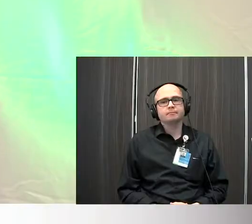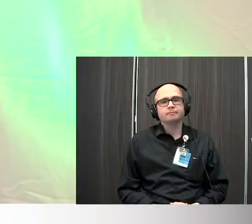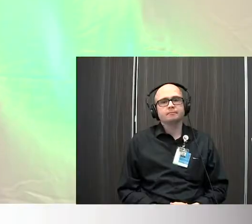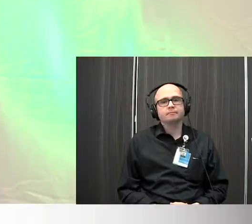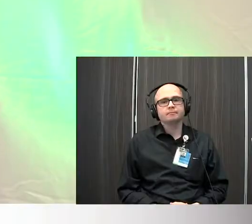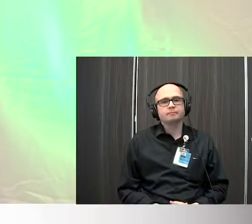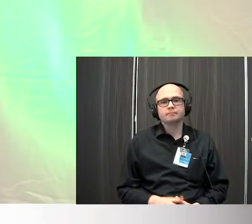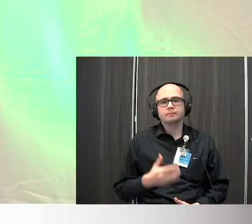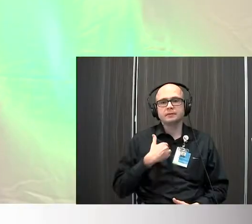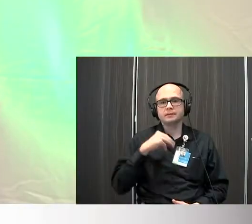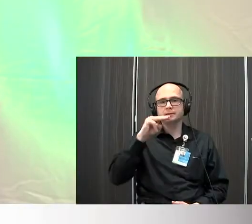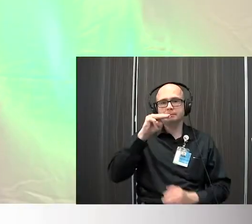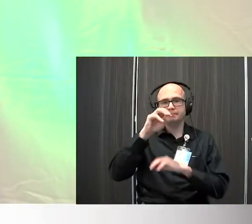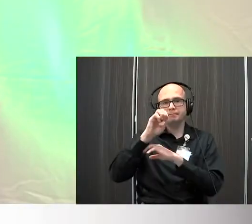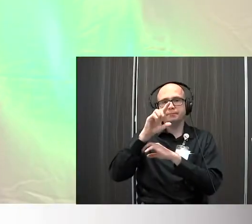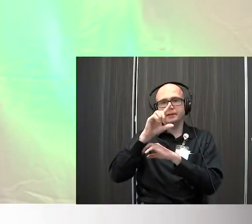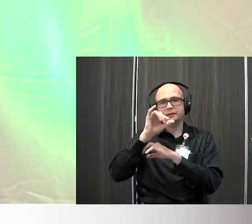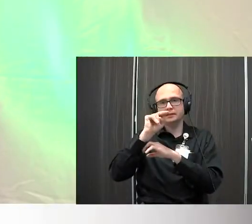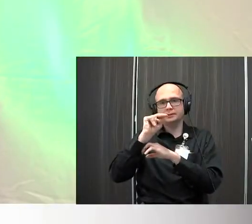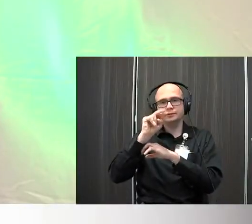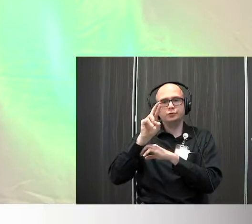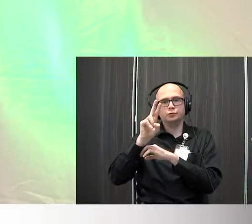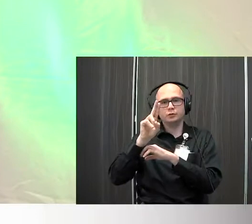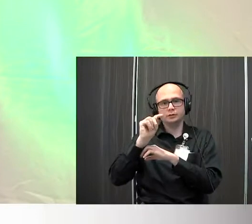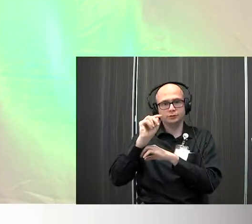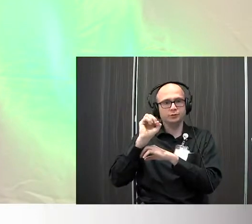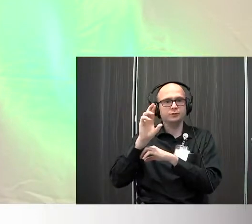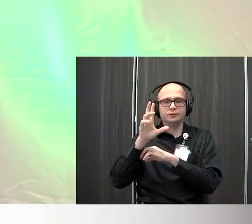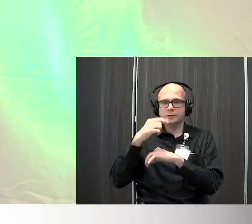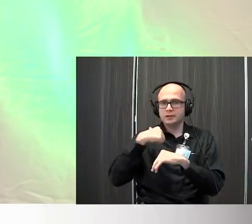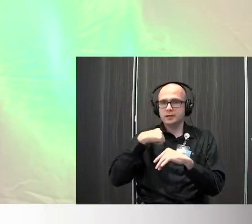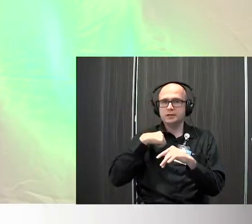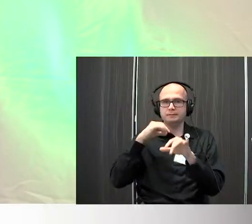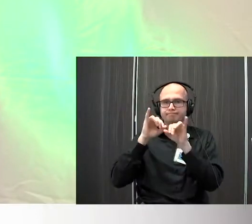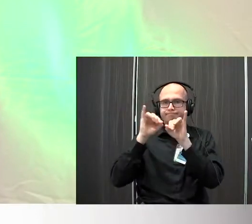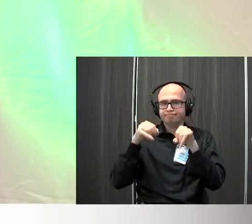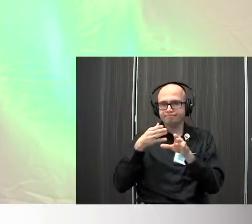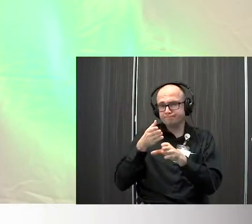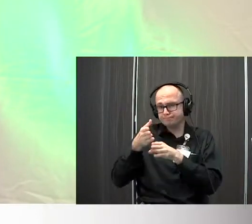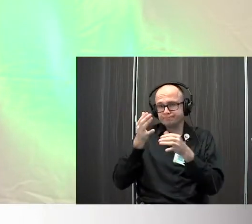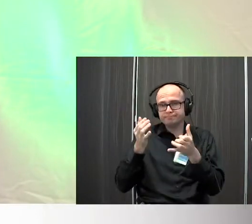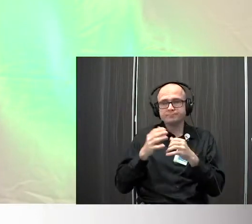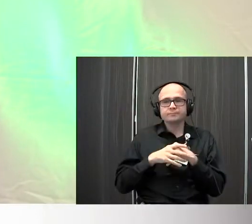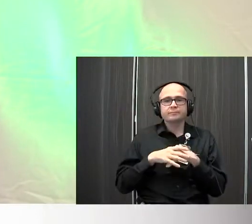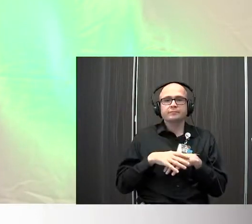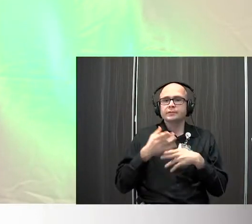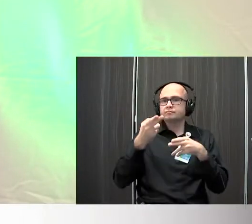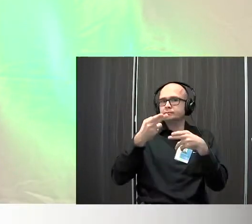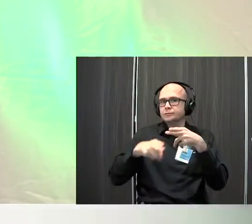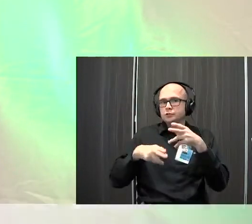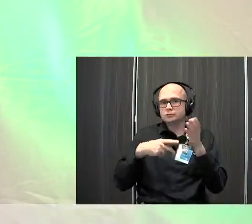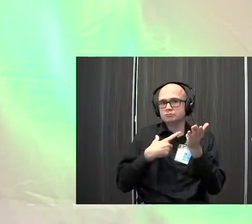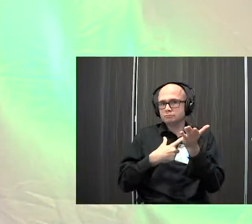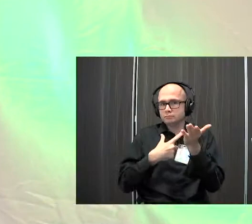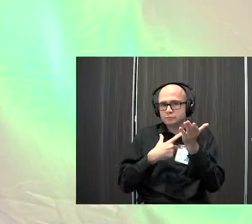So I'm Malon Rutter. I'm a pediatric endocrinologist at Cincinnati Children's, and I'm going to talk today just briefly on why